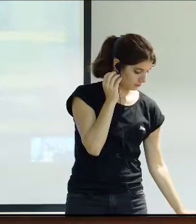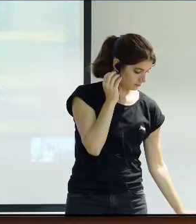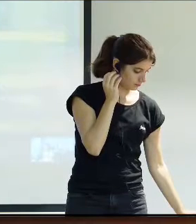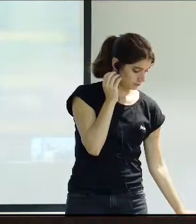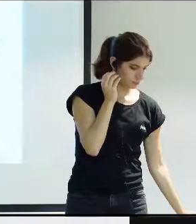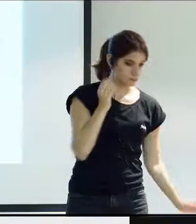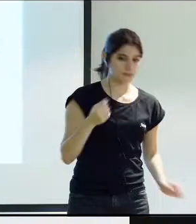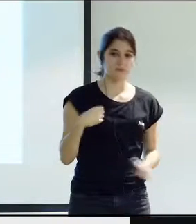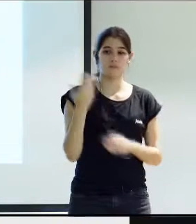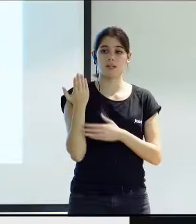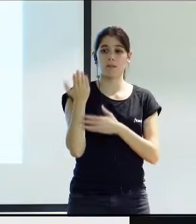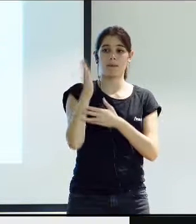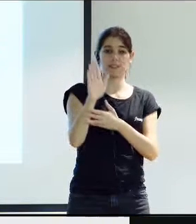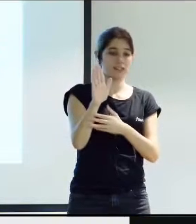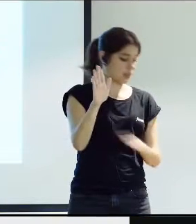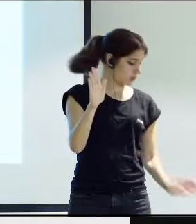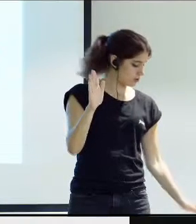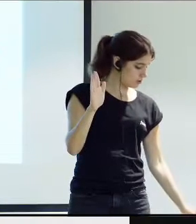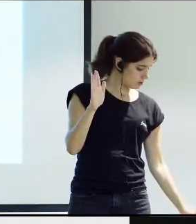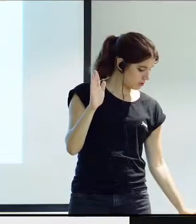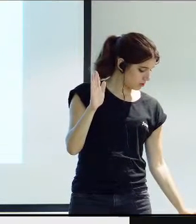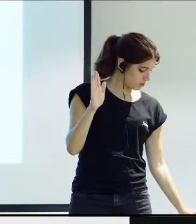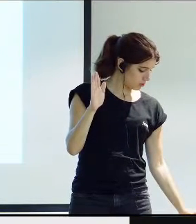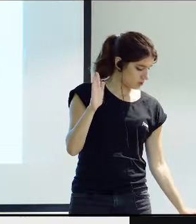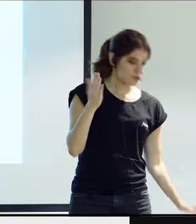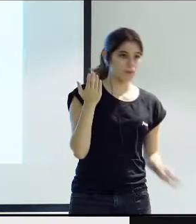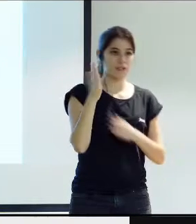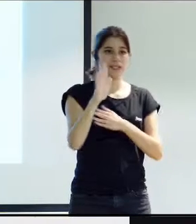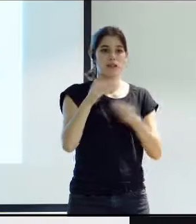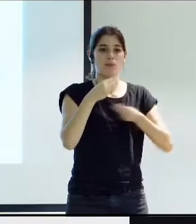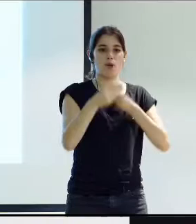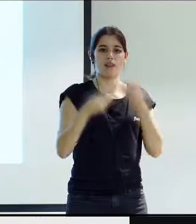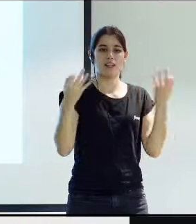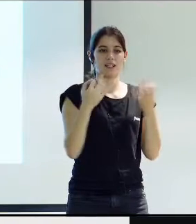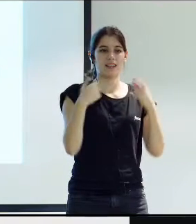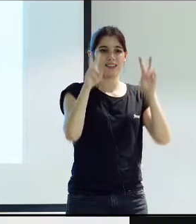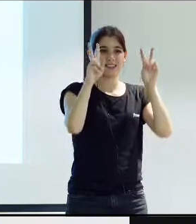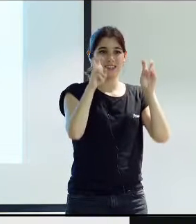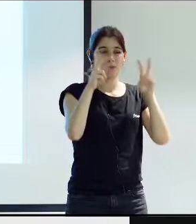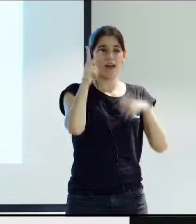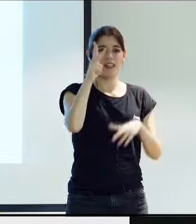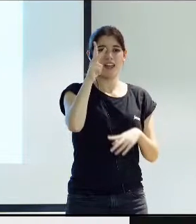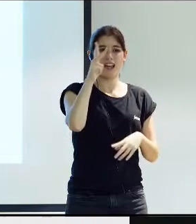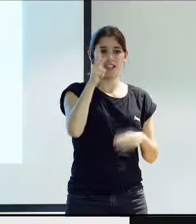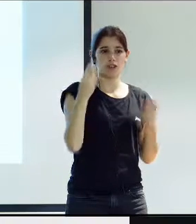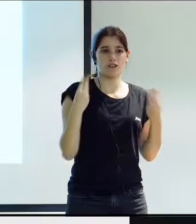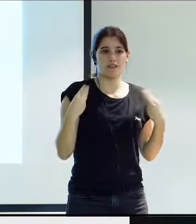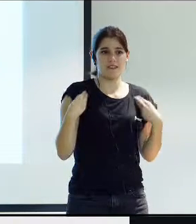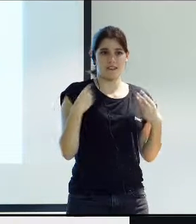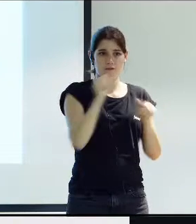presentation is on the right to live independently and be included in the community.